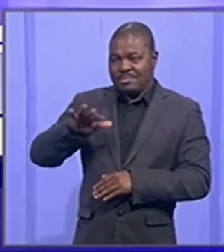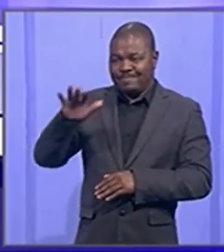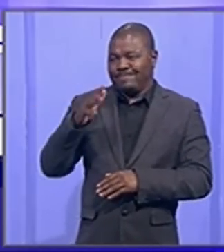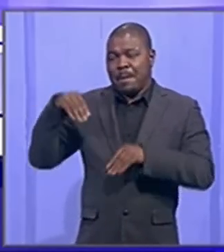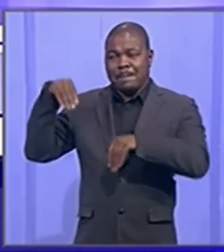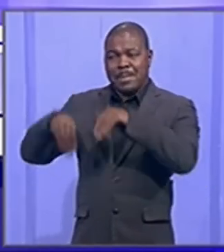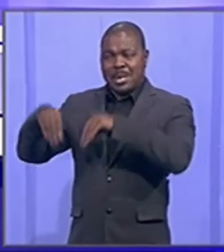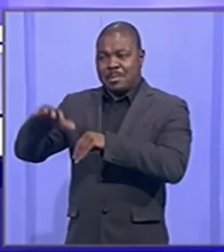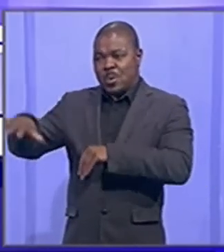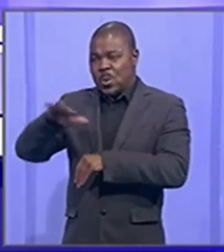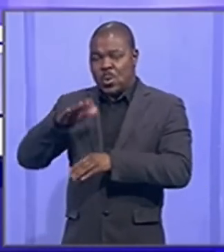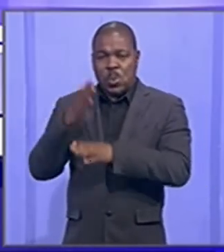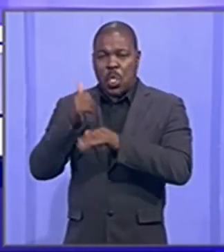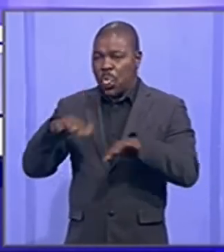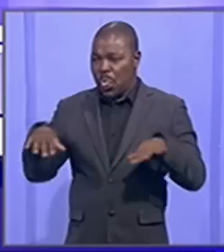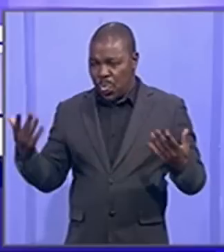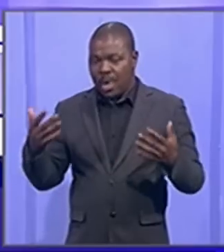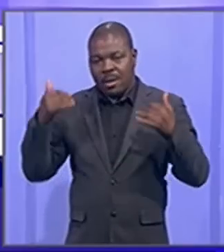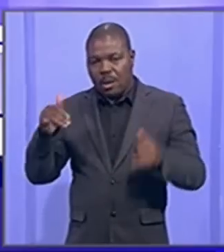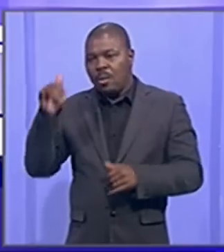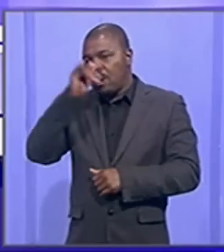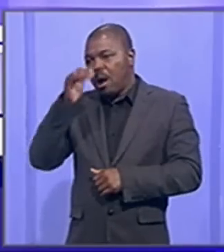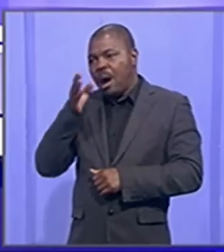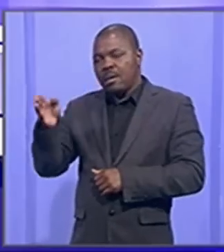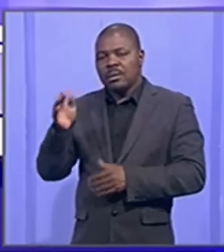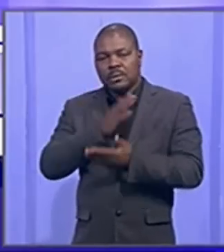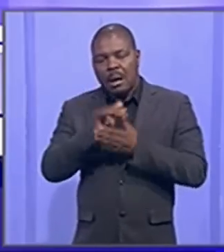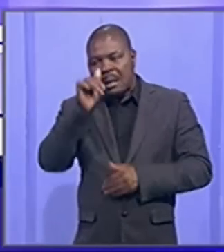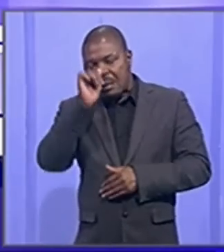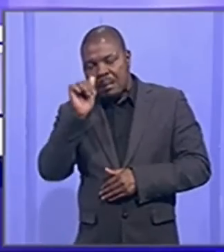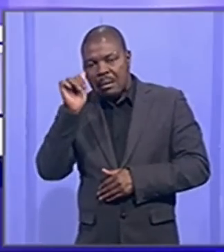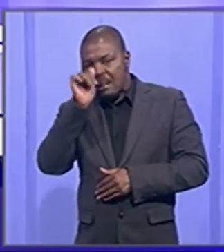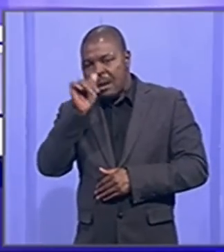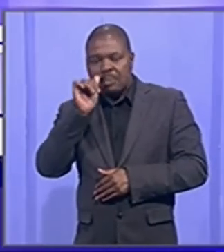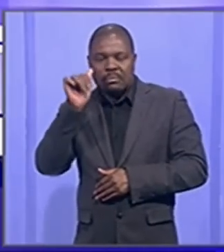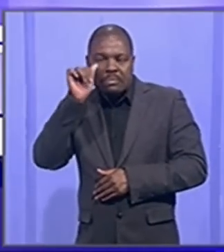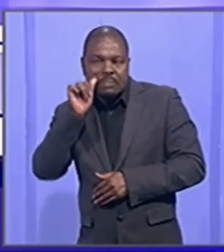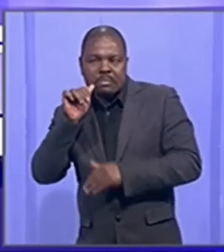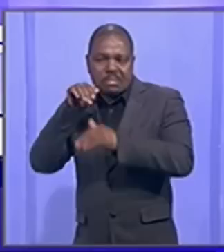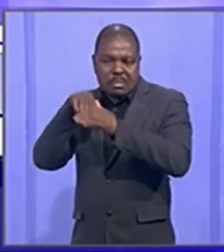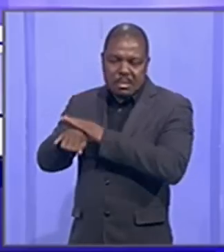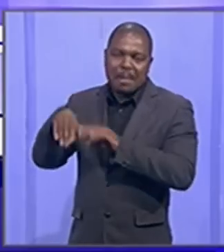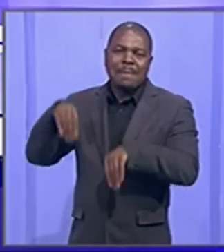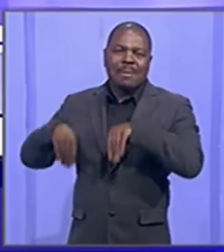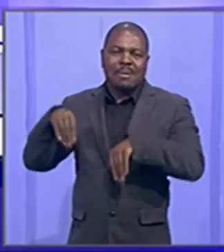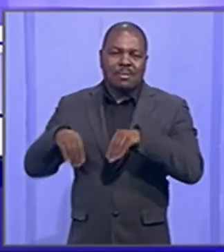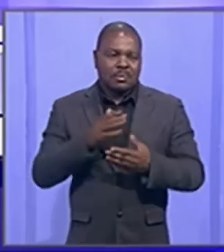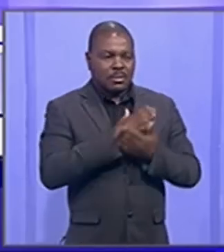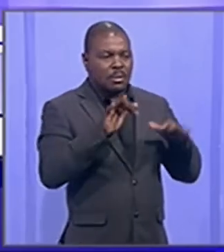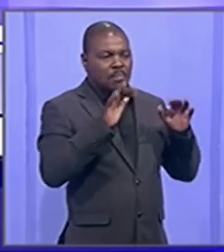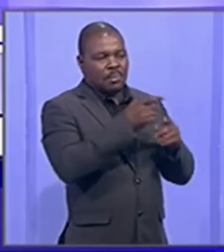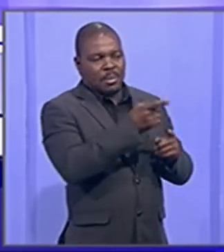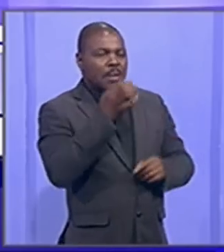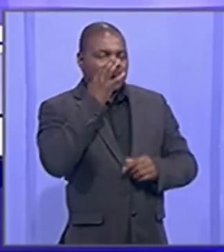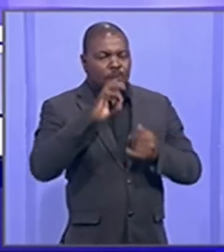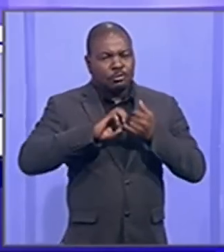tša bona e hlola ditiragalo tša bosenyi bjalo ka meepo yeo e sego molaong tikologong ya bona. Badudi ba bangwe ba re ba lekile